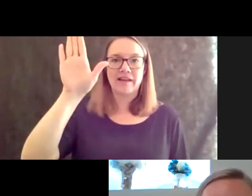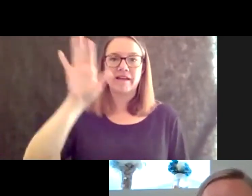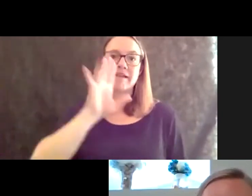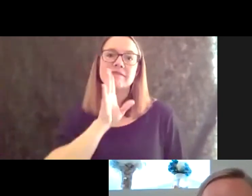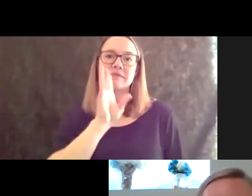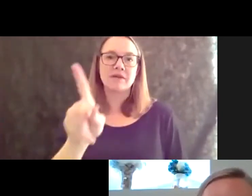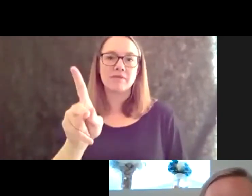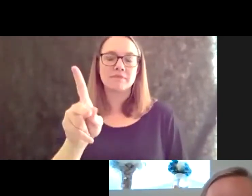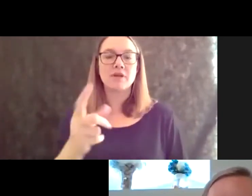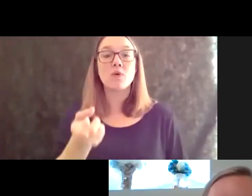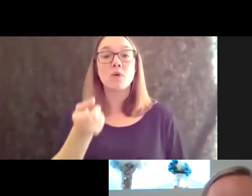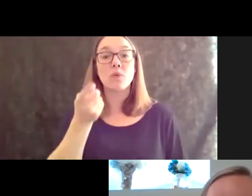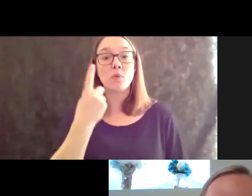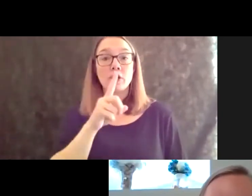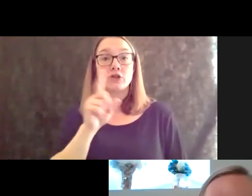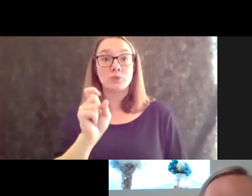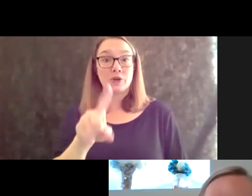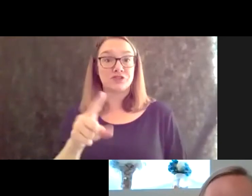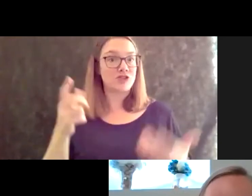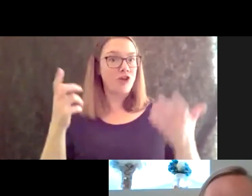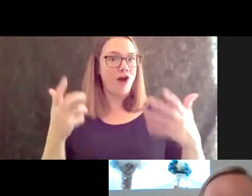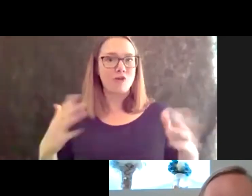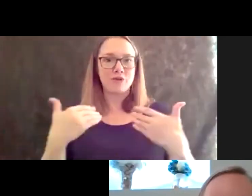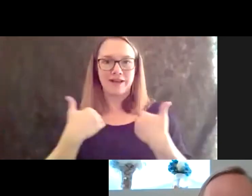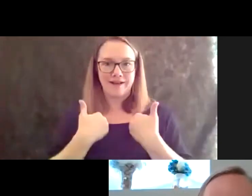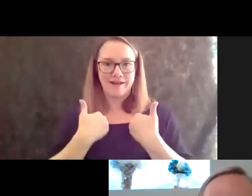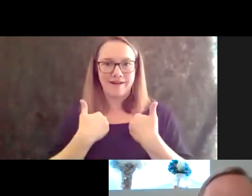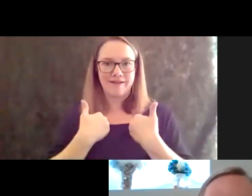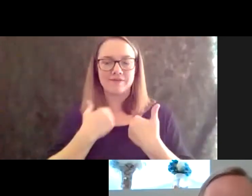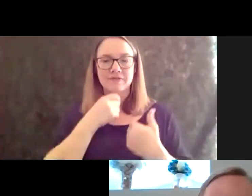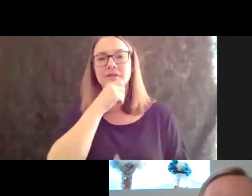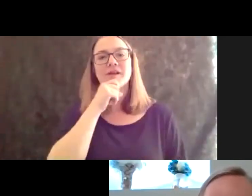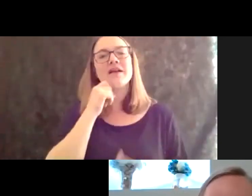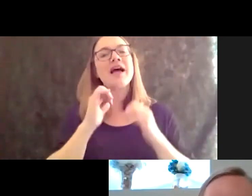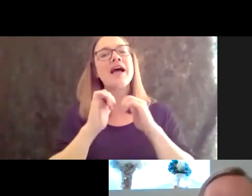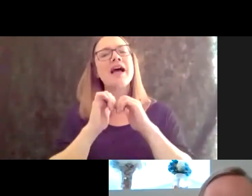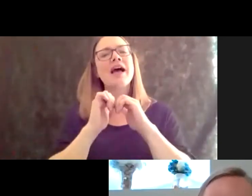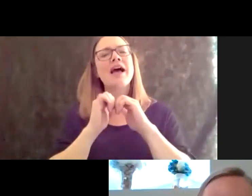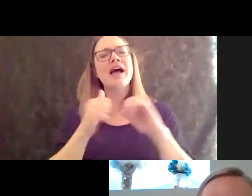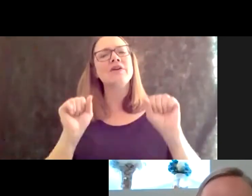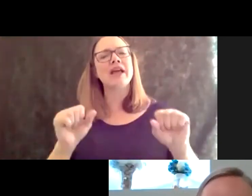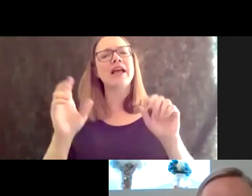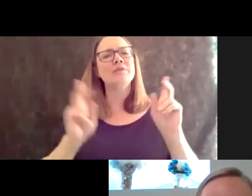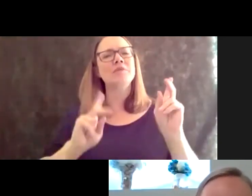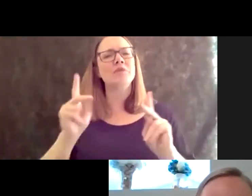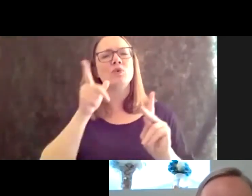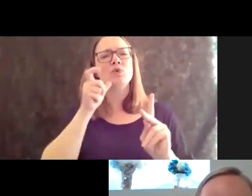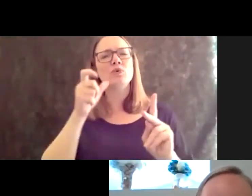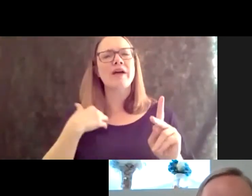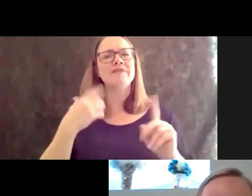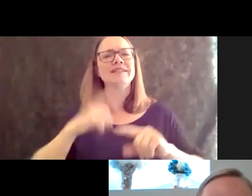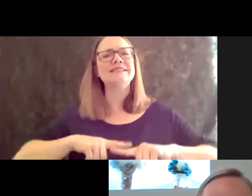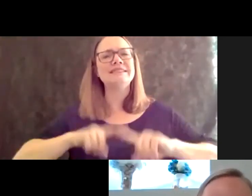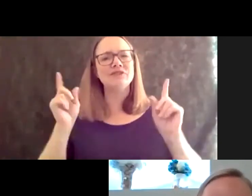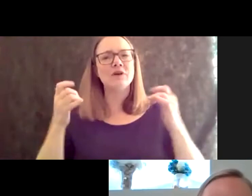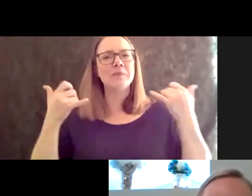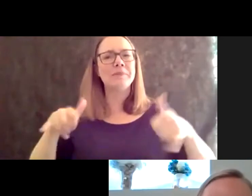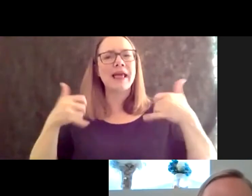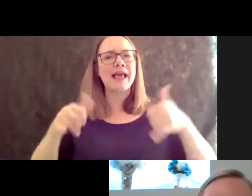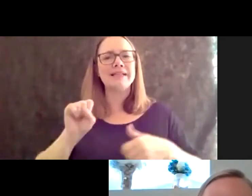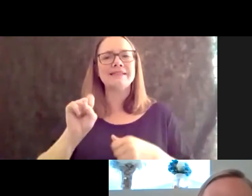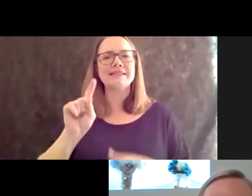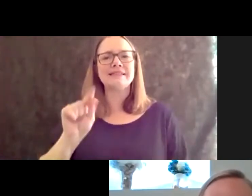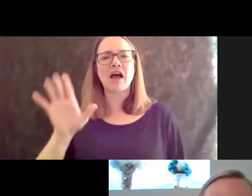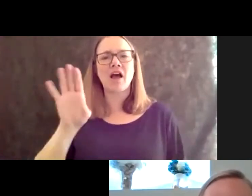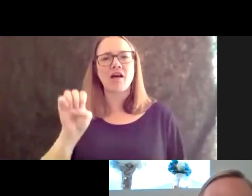question I'm seeing that we've already gotten is, how can people who have very different play styles play together in